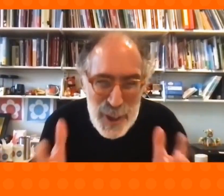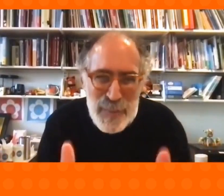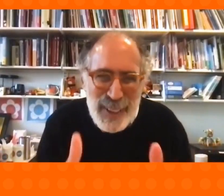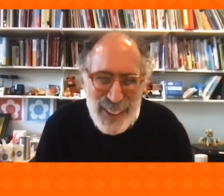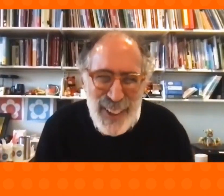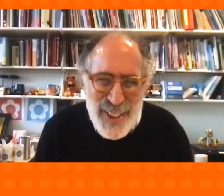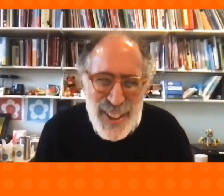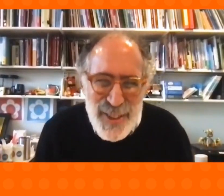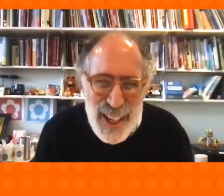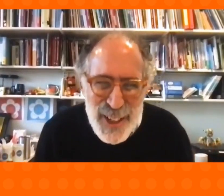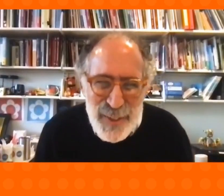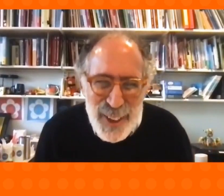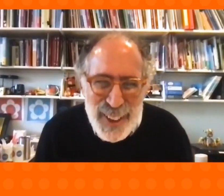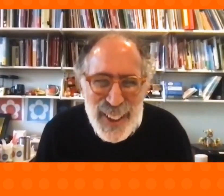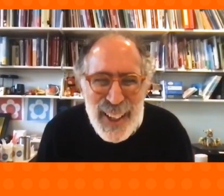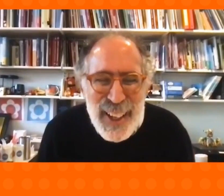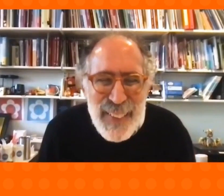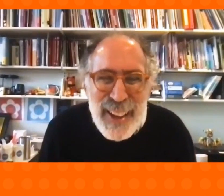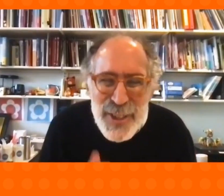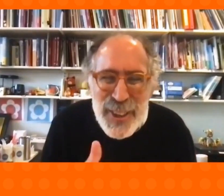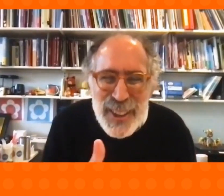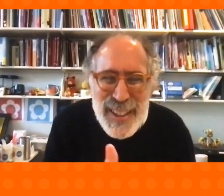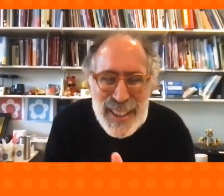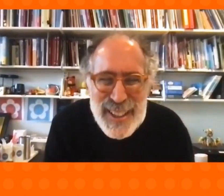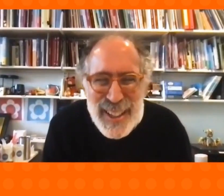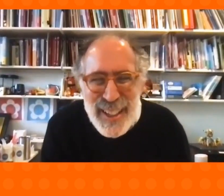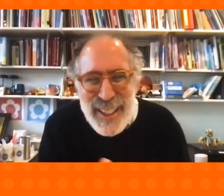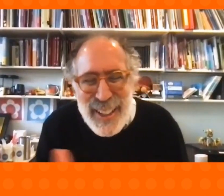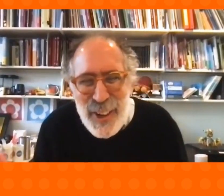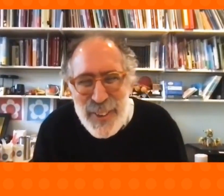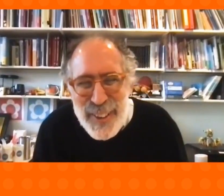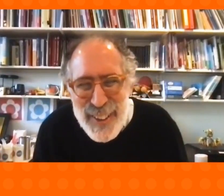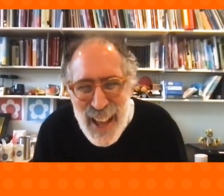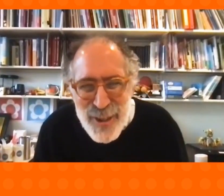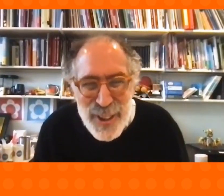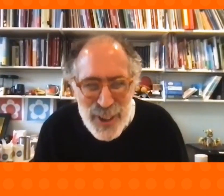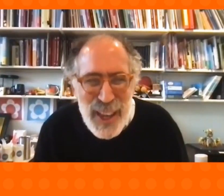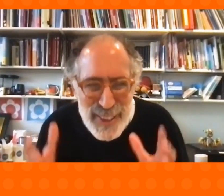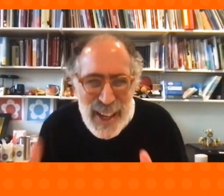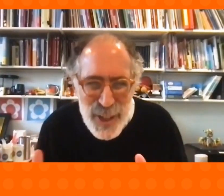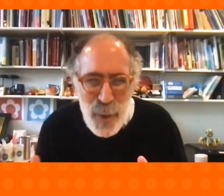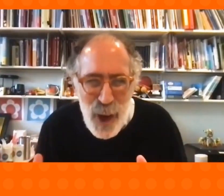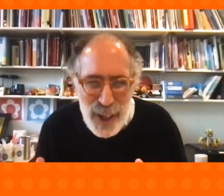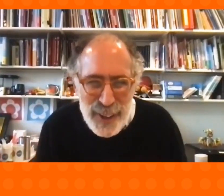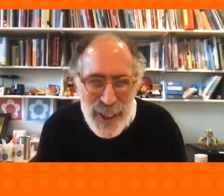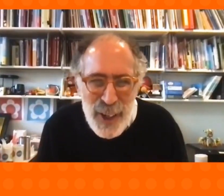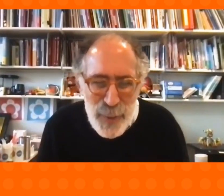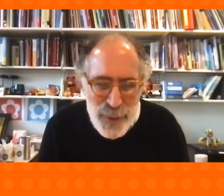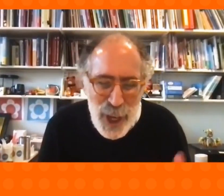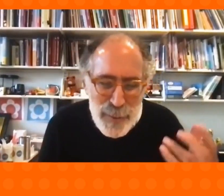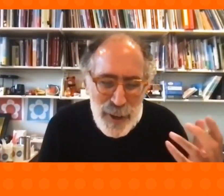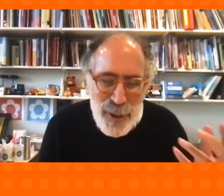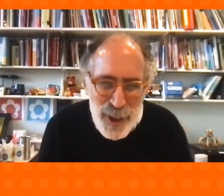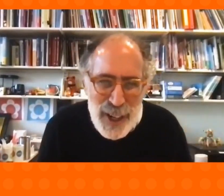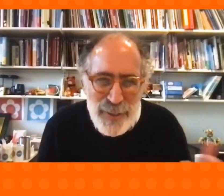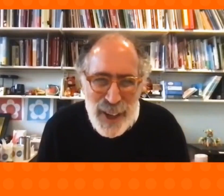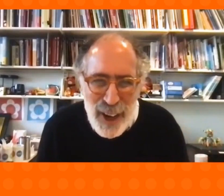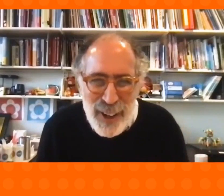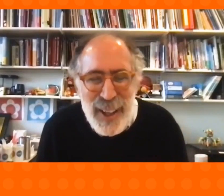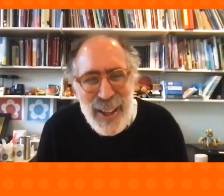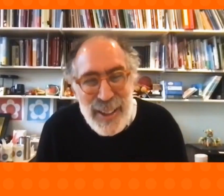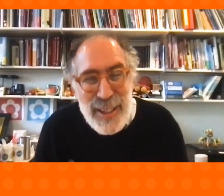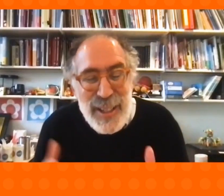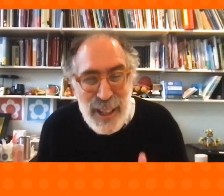in the world could be like those in the Scratch community. And I do think this leads, naturally to that next quality. We've talked about